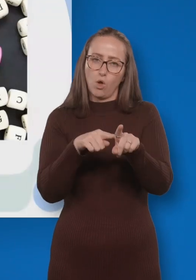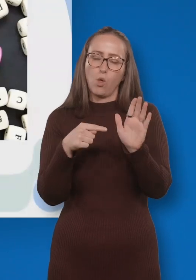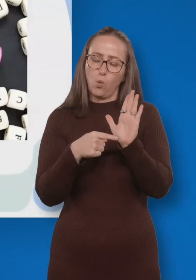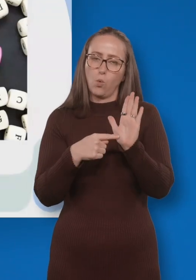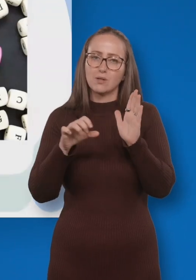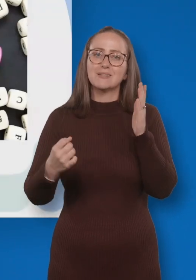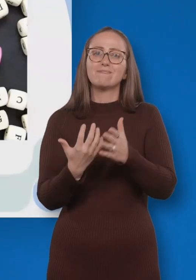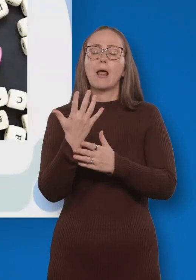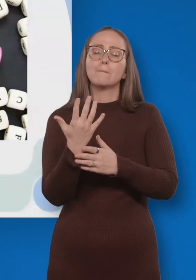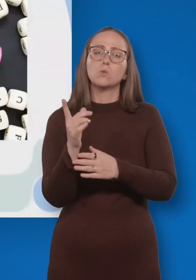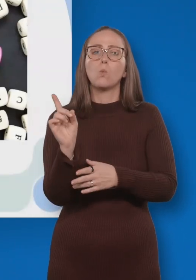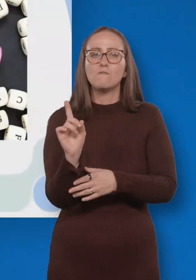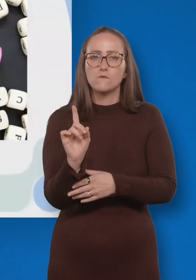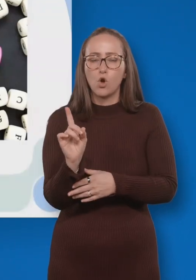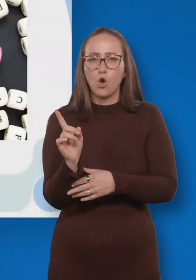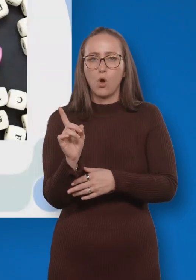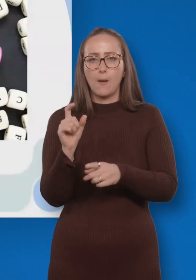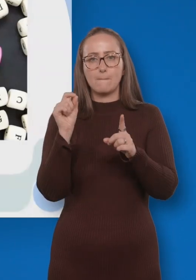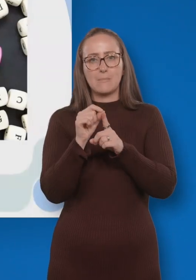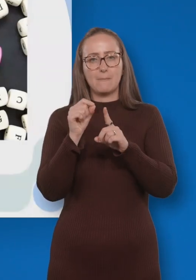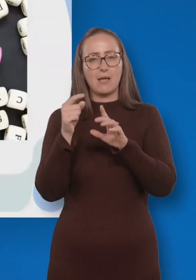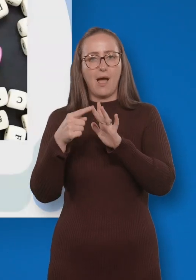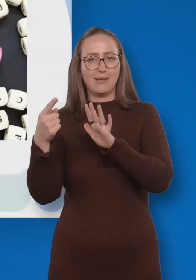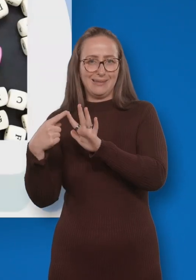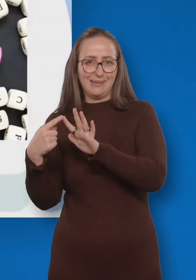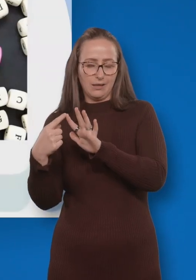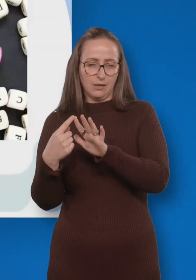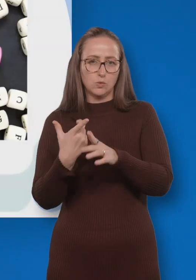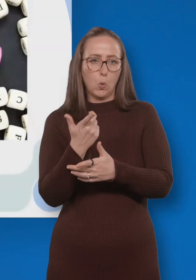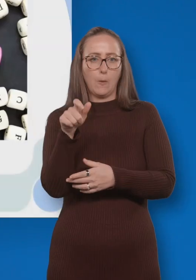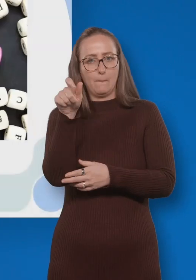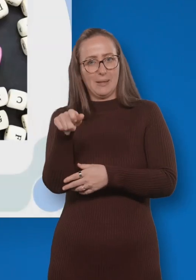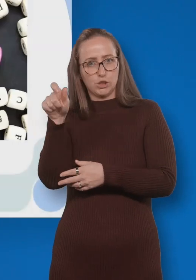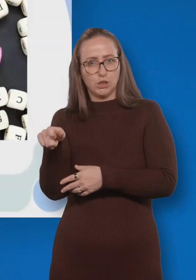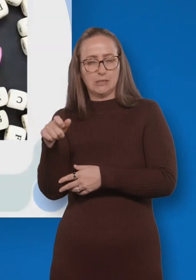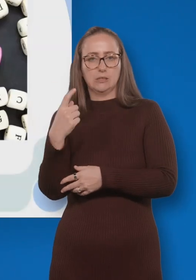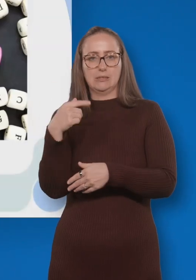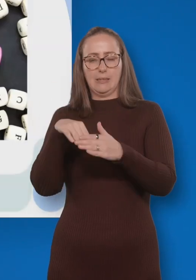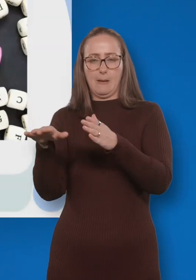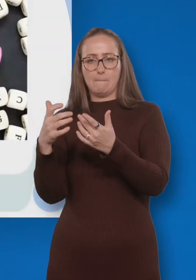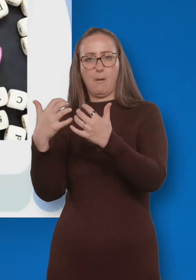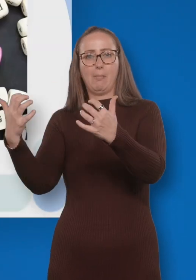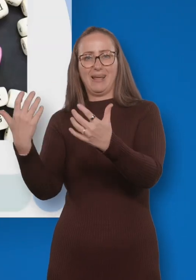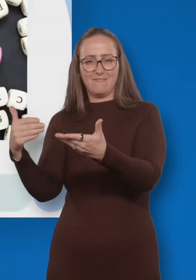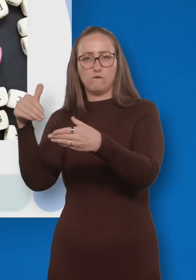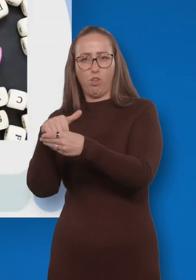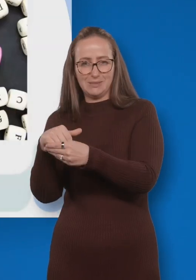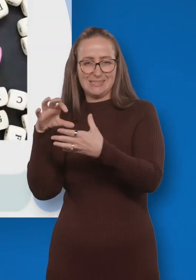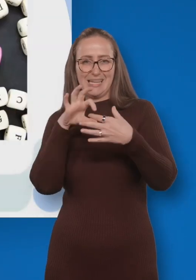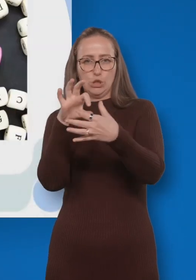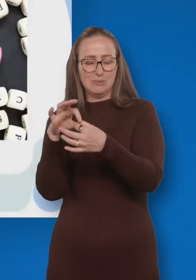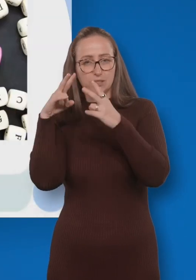they were actually developed for PPIE, so working particularly with patients and public involvement and engagement in